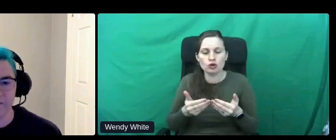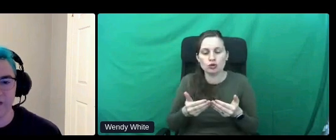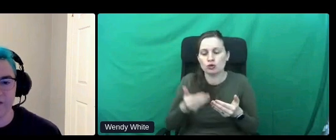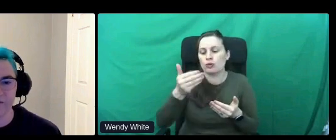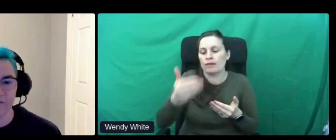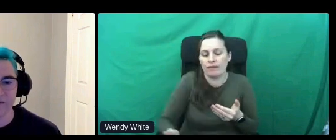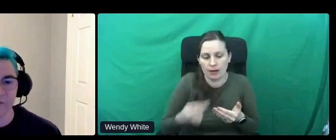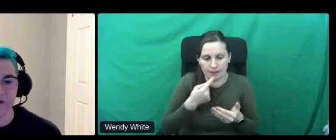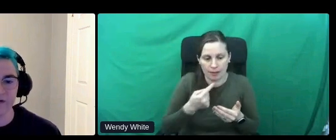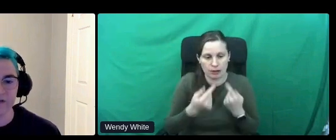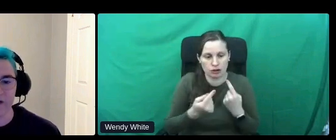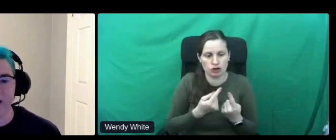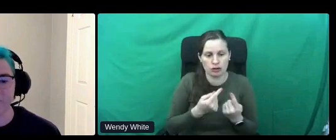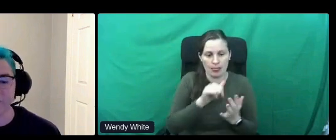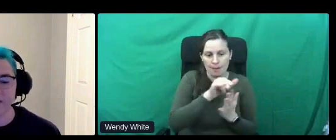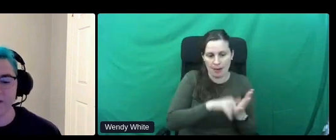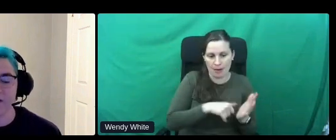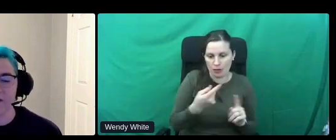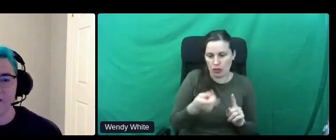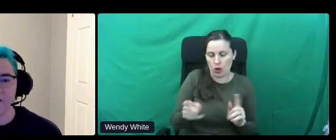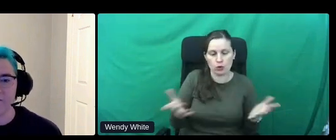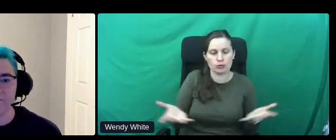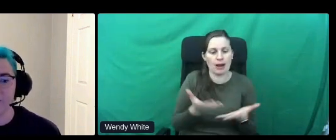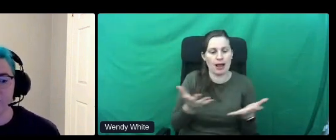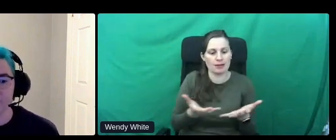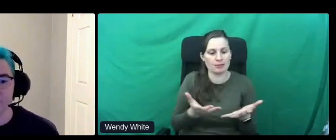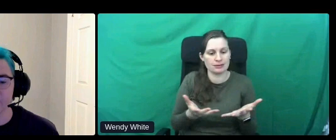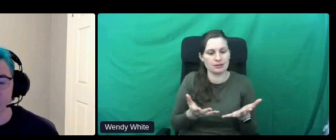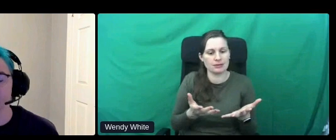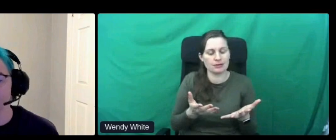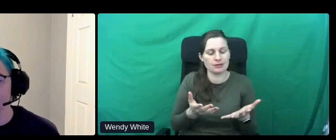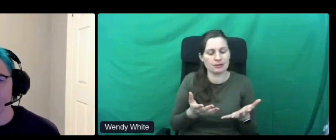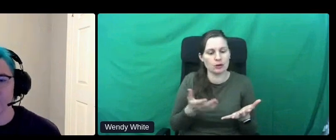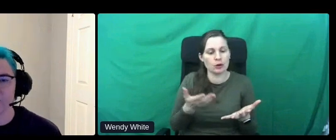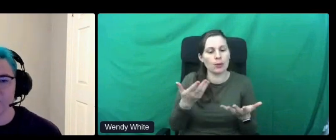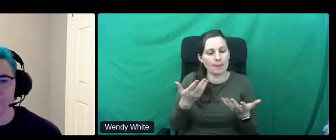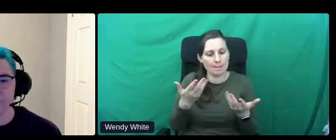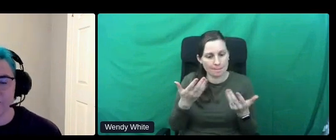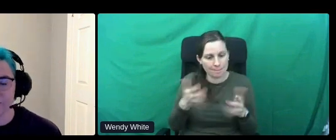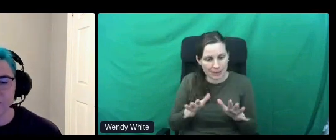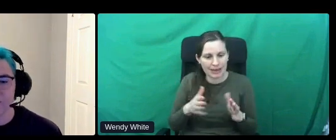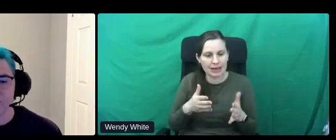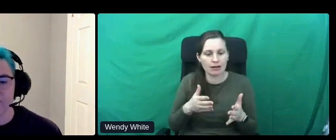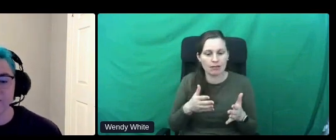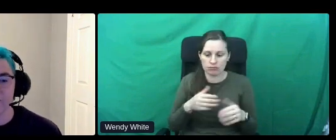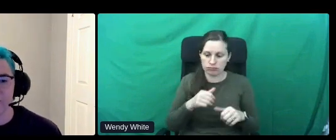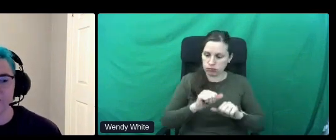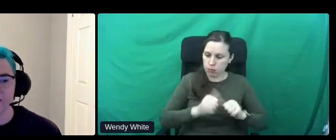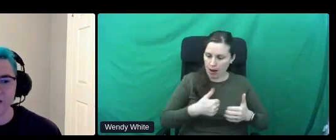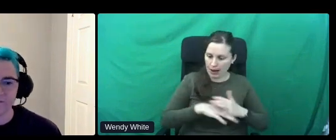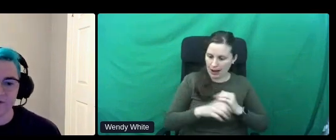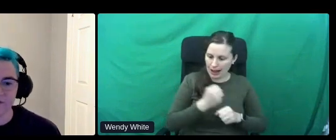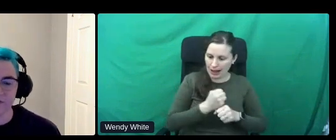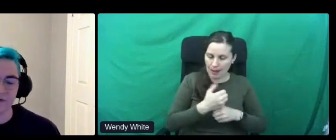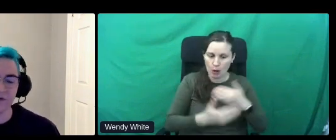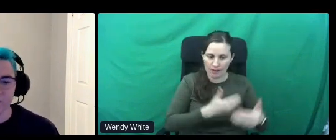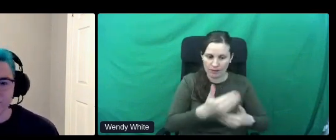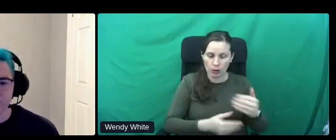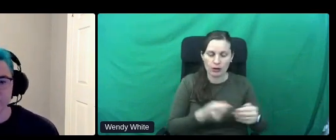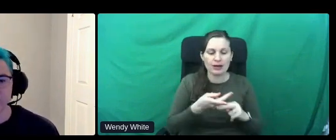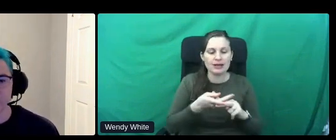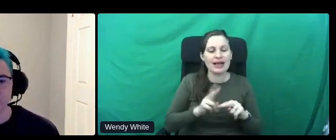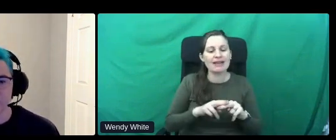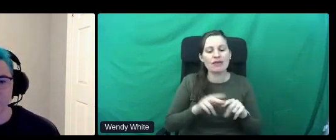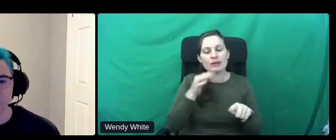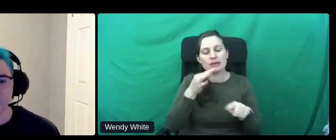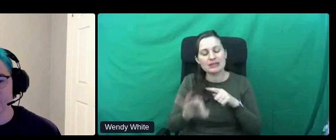the menus for those players that had been very versed in our game going forward, so that if there were certain